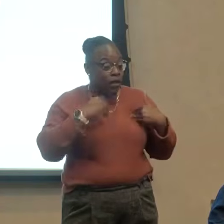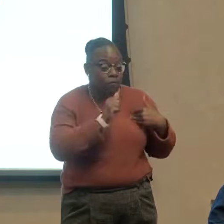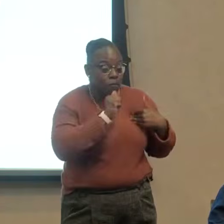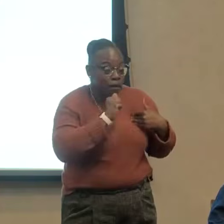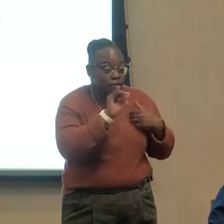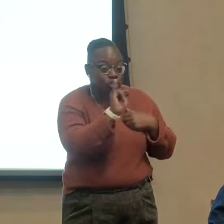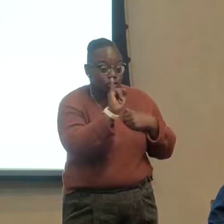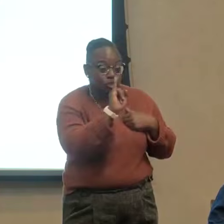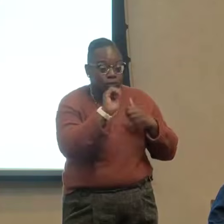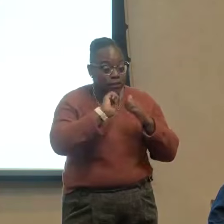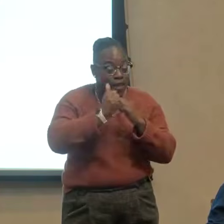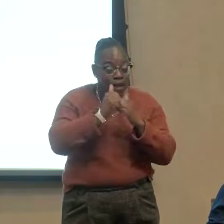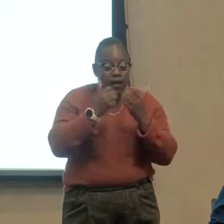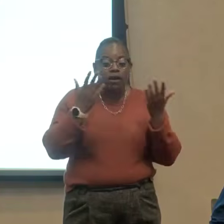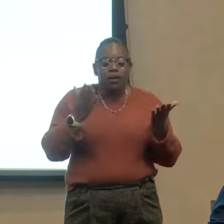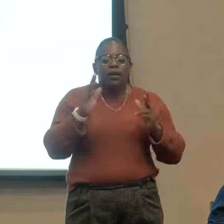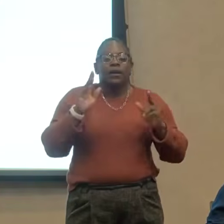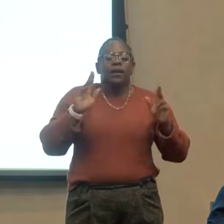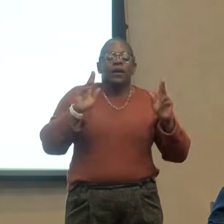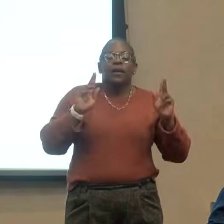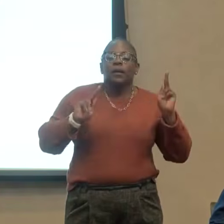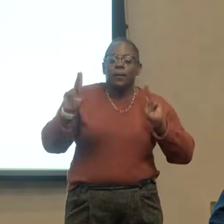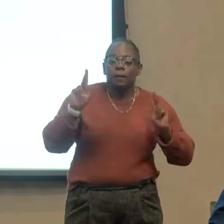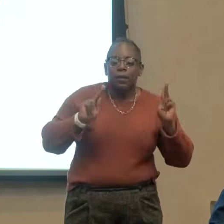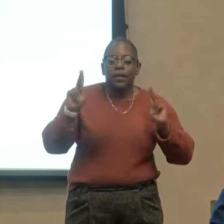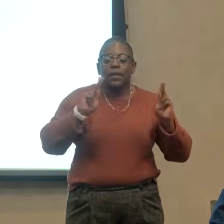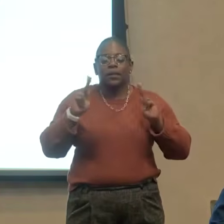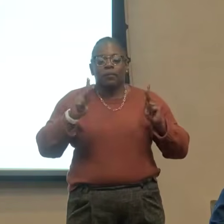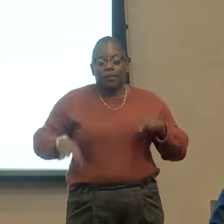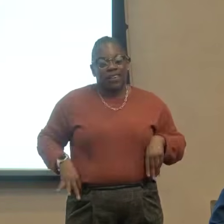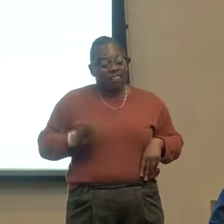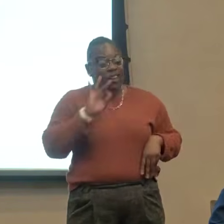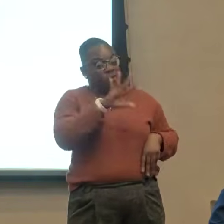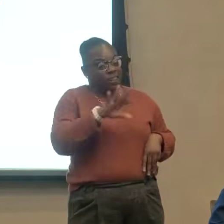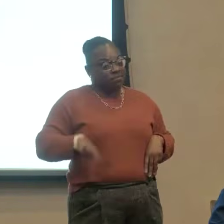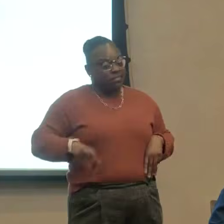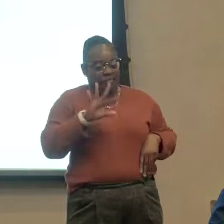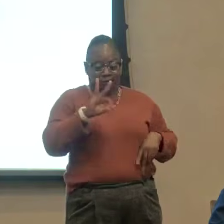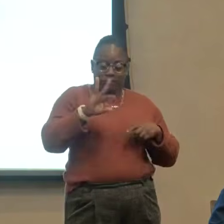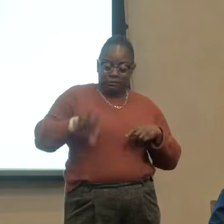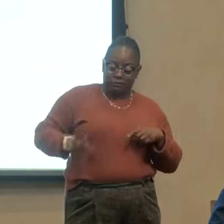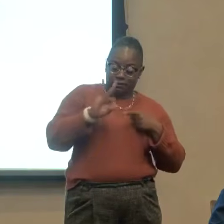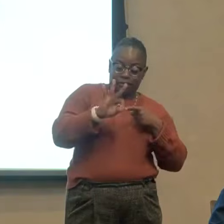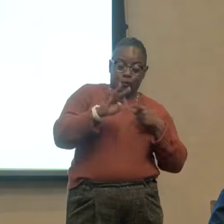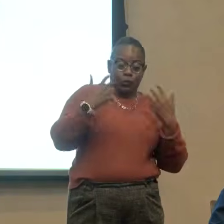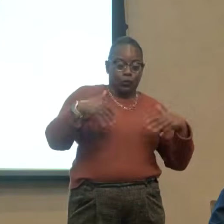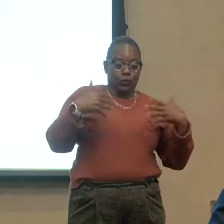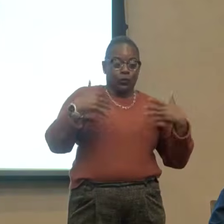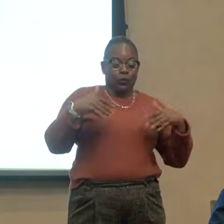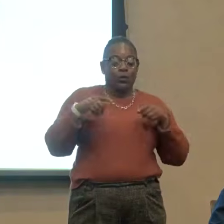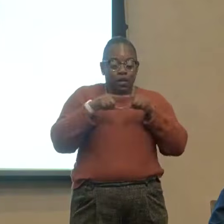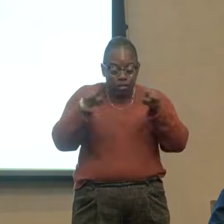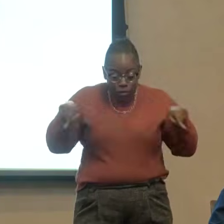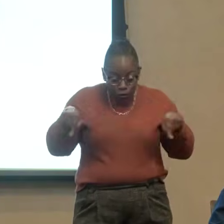it's usually paid for. It's people who have out-of-pocket issues that sometimes these panels are billed